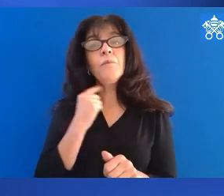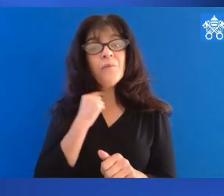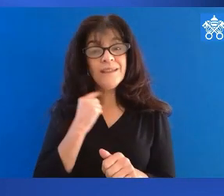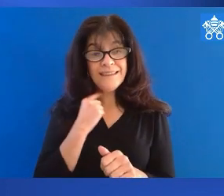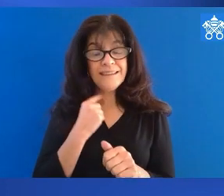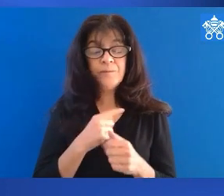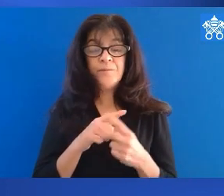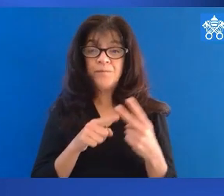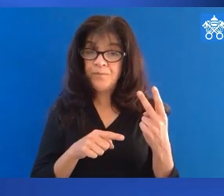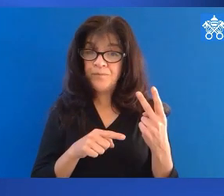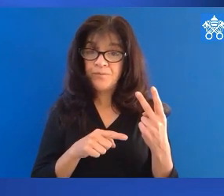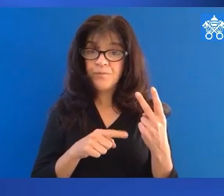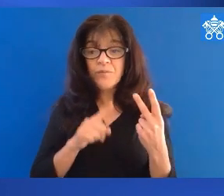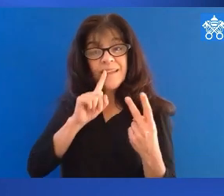priest.